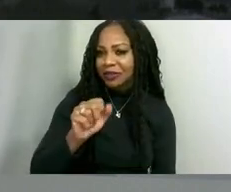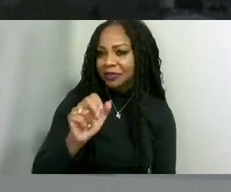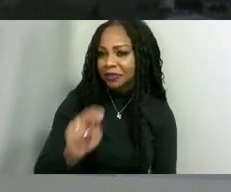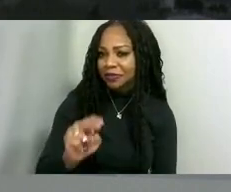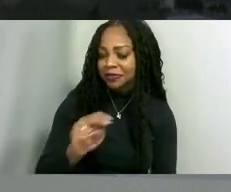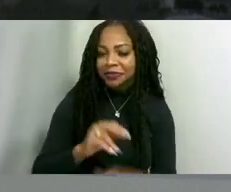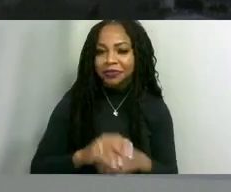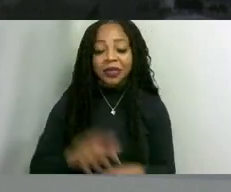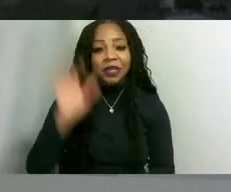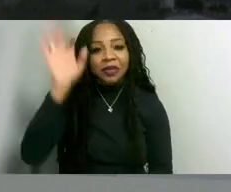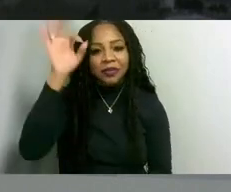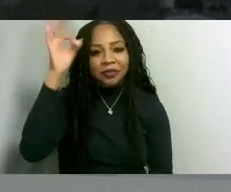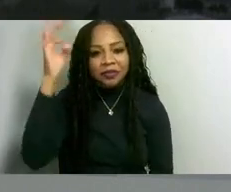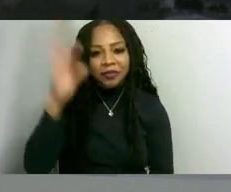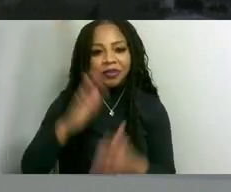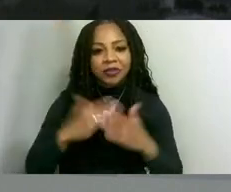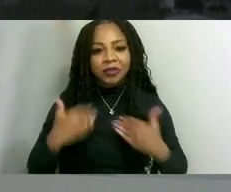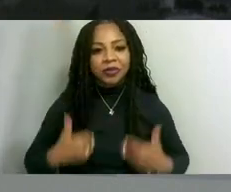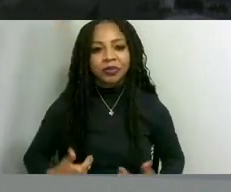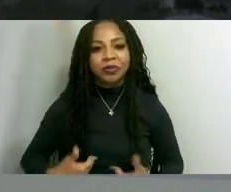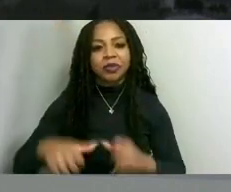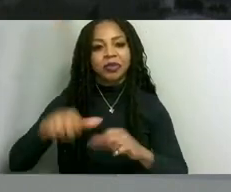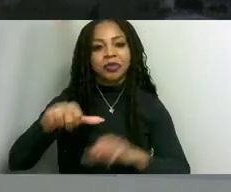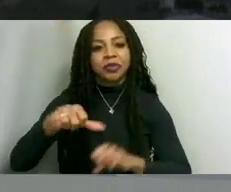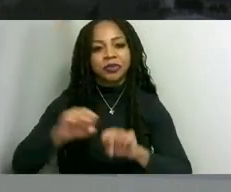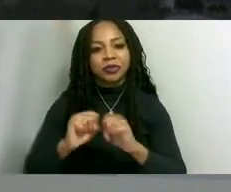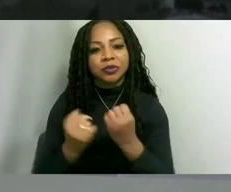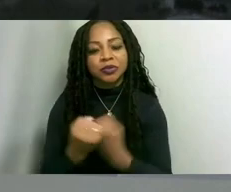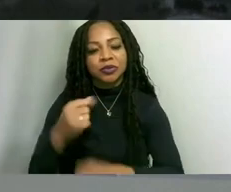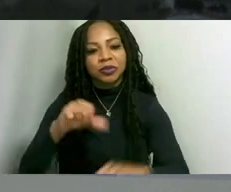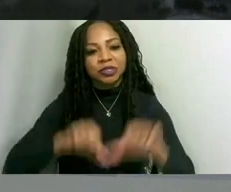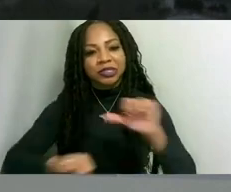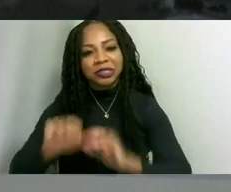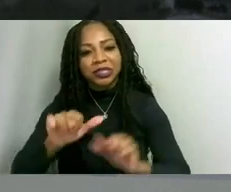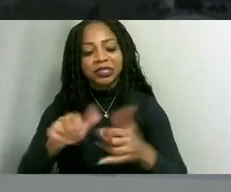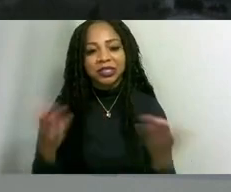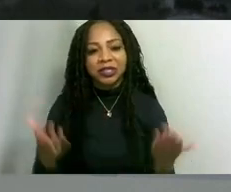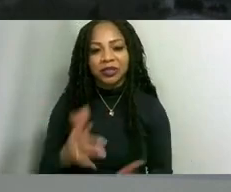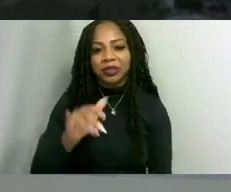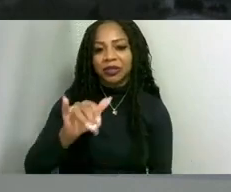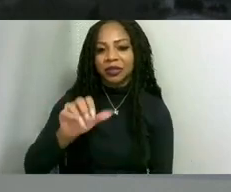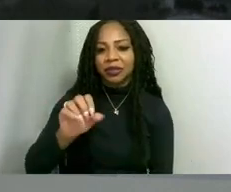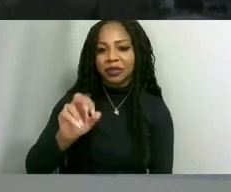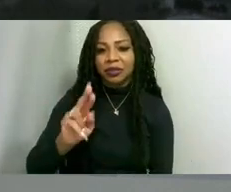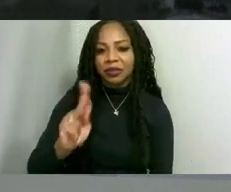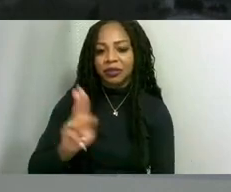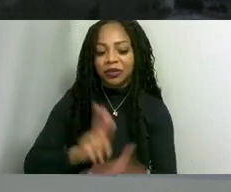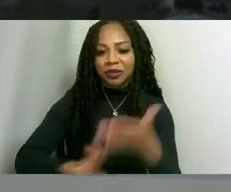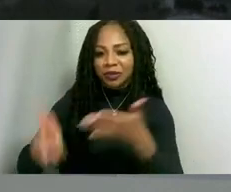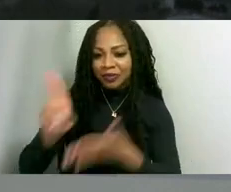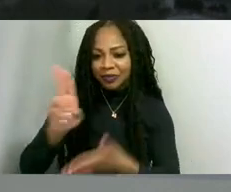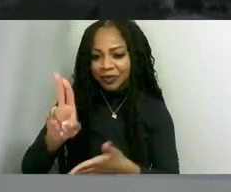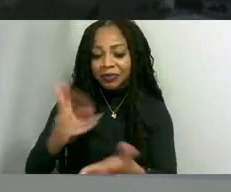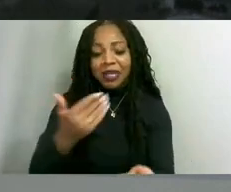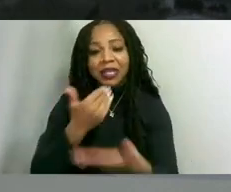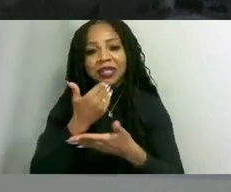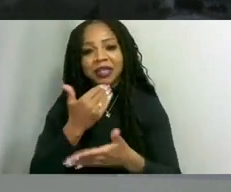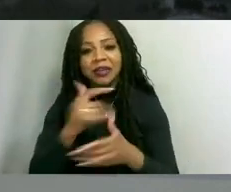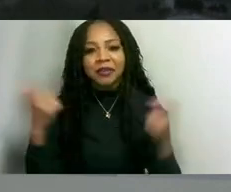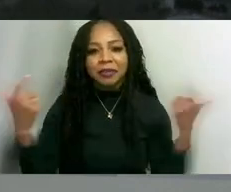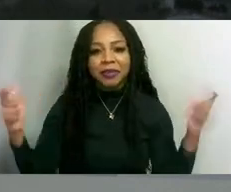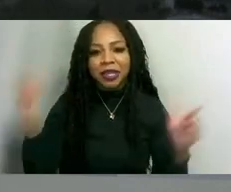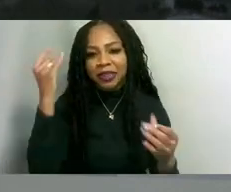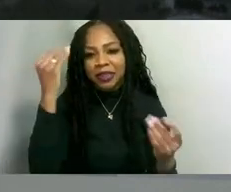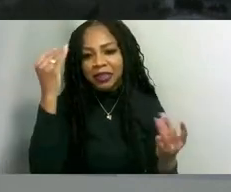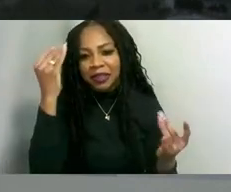the Federation for the Humanities and Social Sciences and York University, thank you to the Big Thinking Series sponsors who